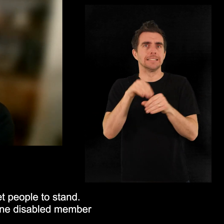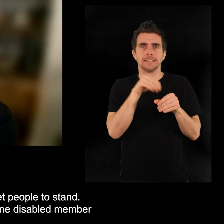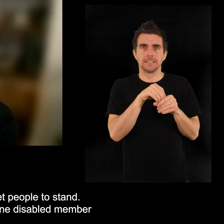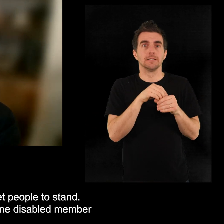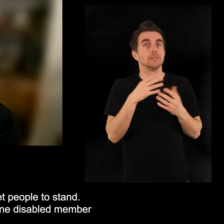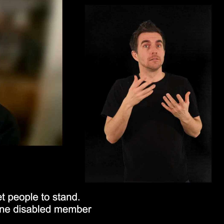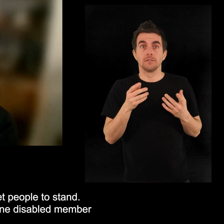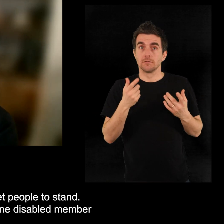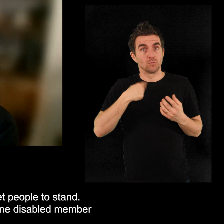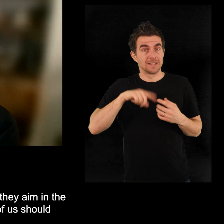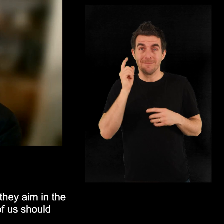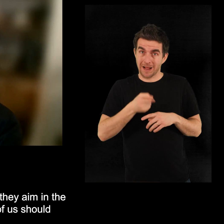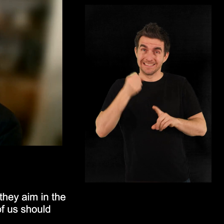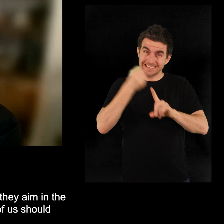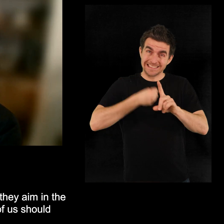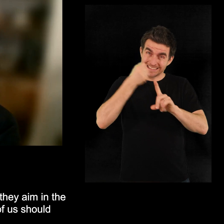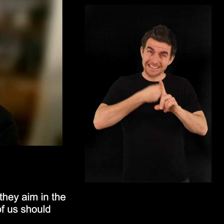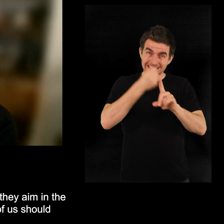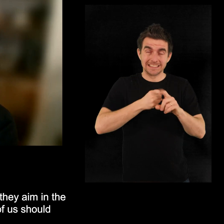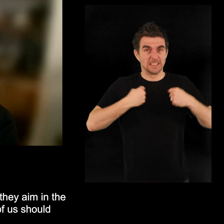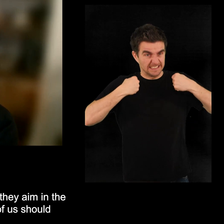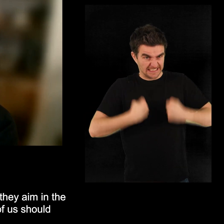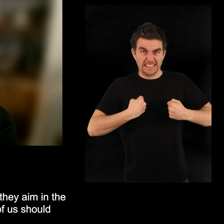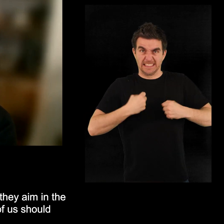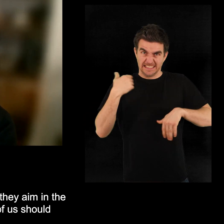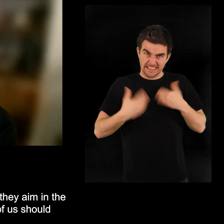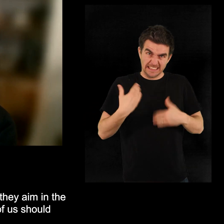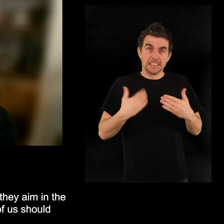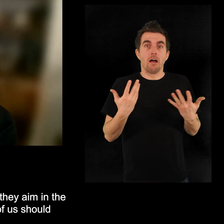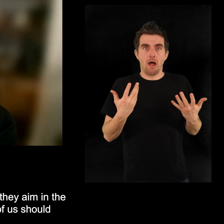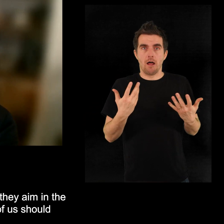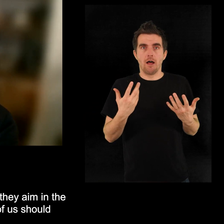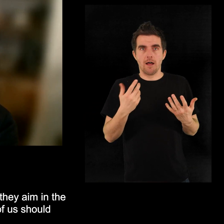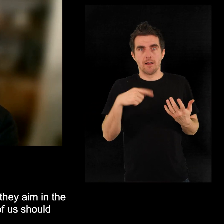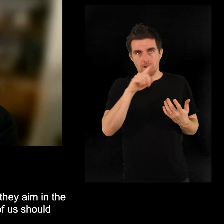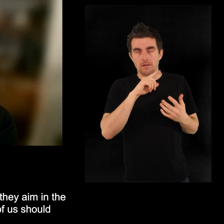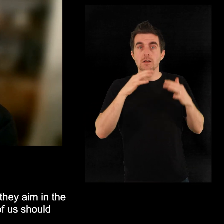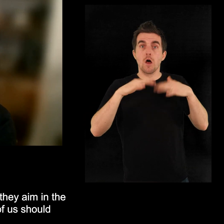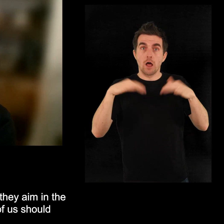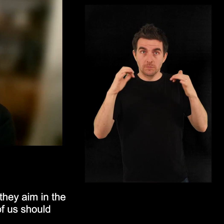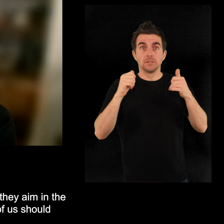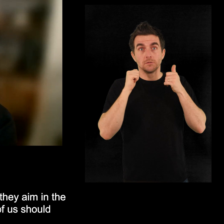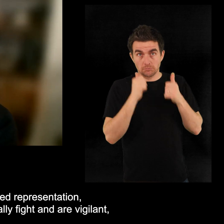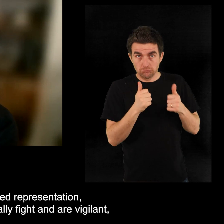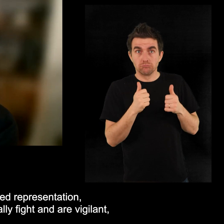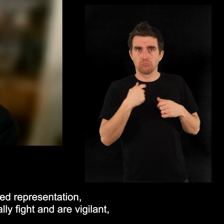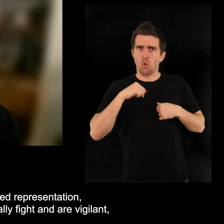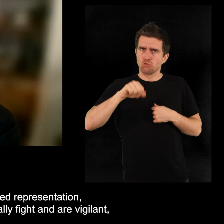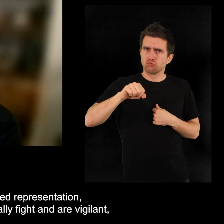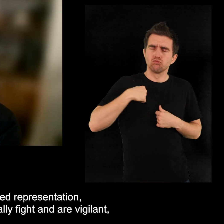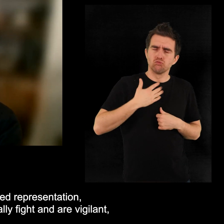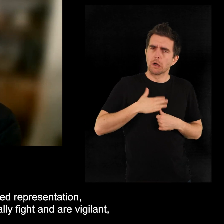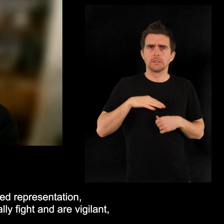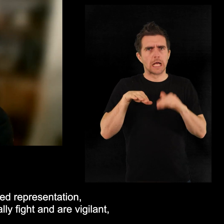one disabled member of parliament in Malawi, and they aim in the 25 election to get more. All of us should be aiming to